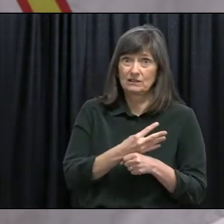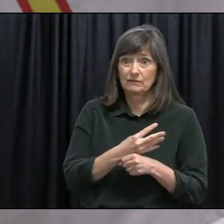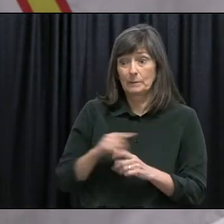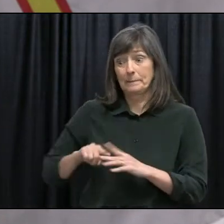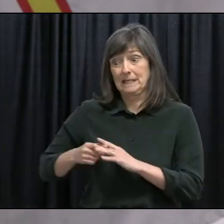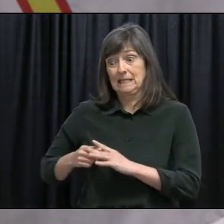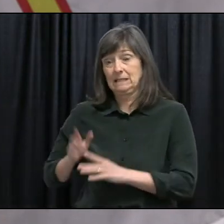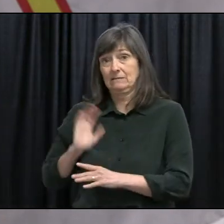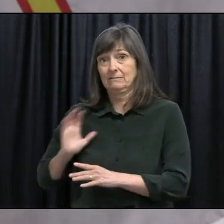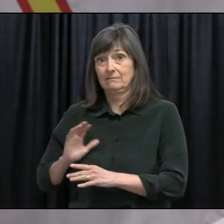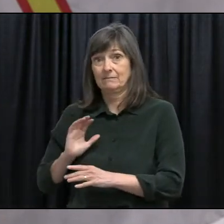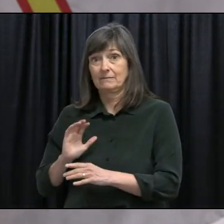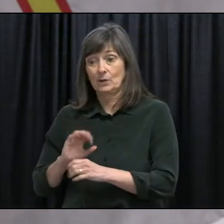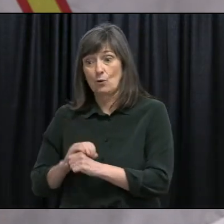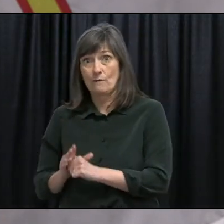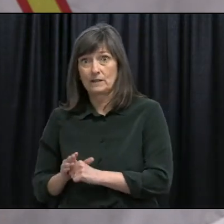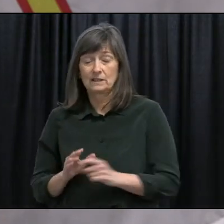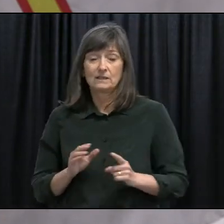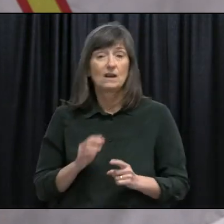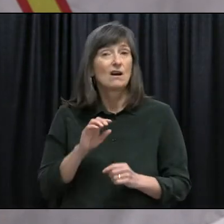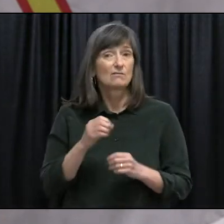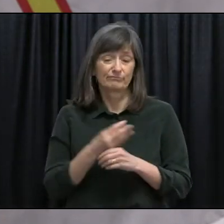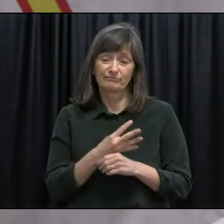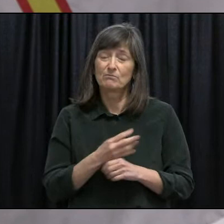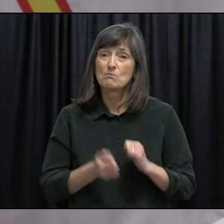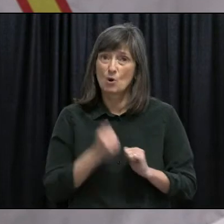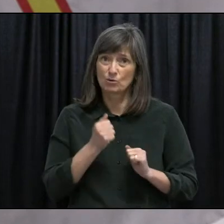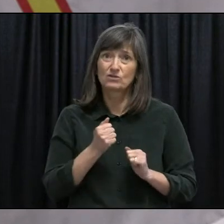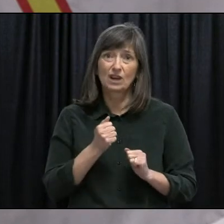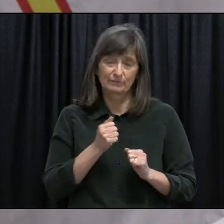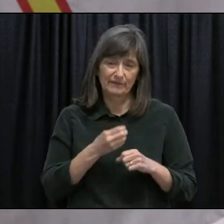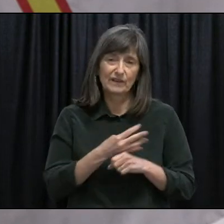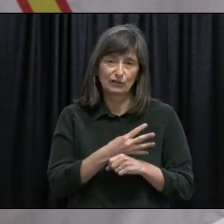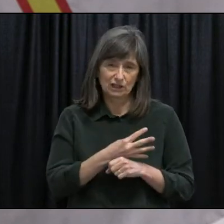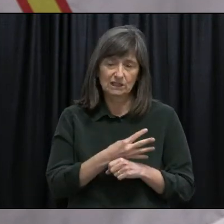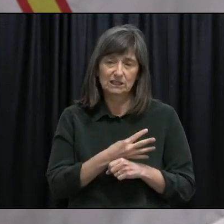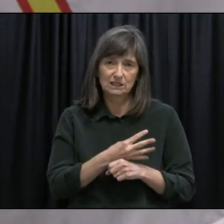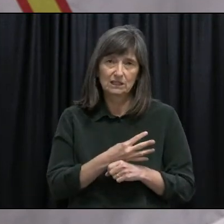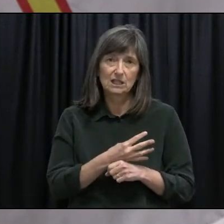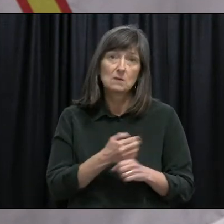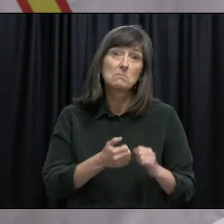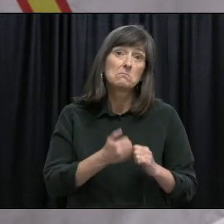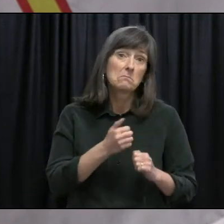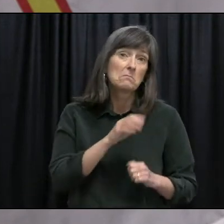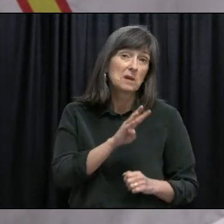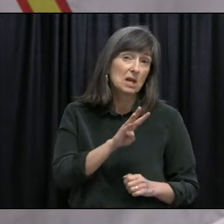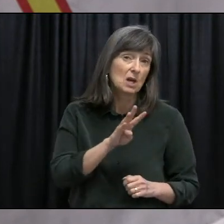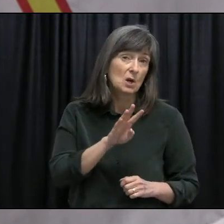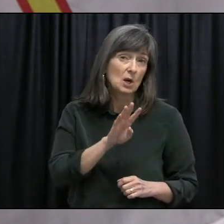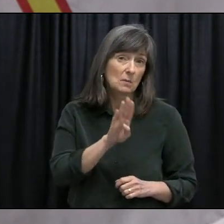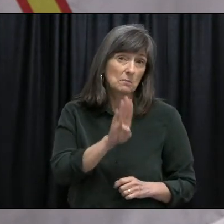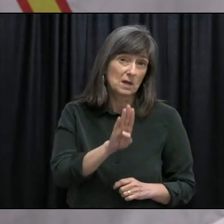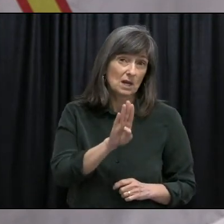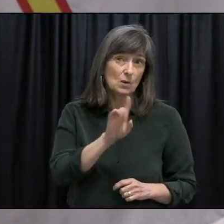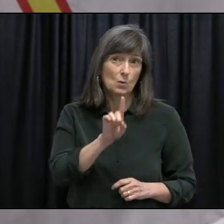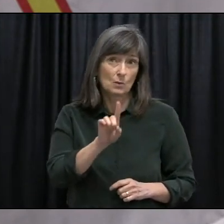concern, and the rest have been. So mainly B117, but we are seeing some that